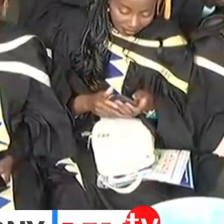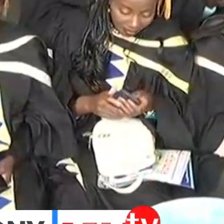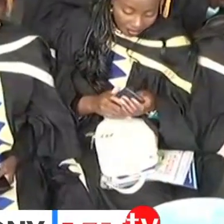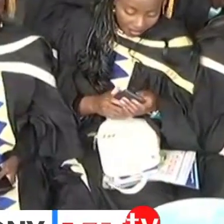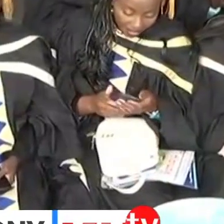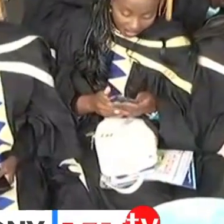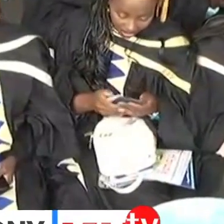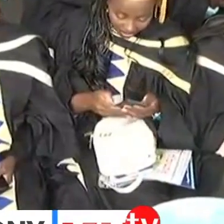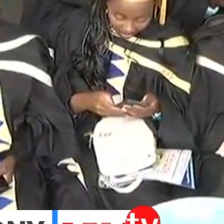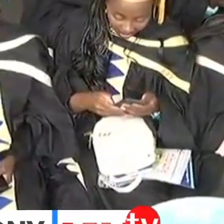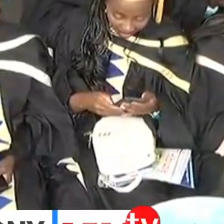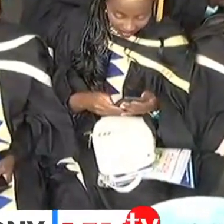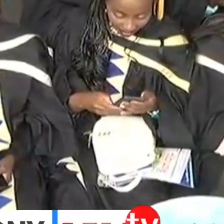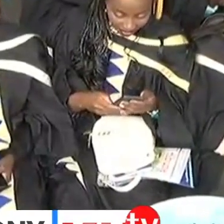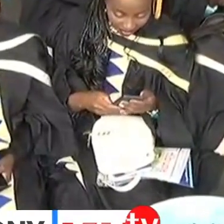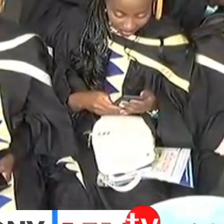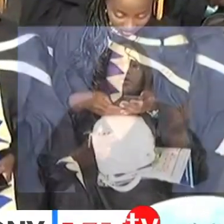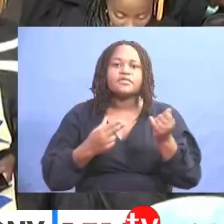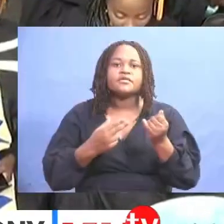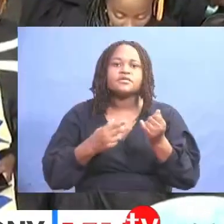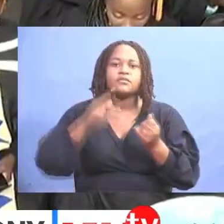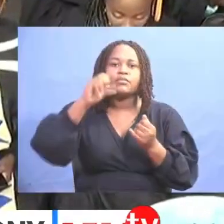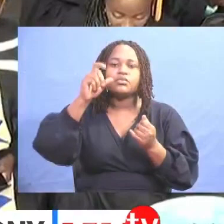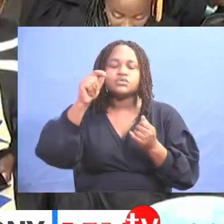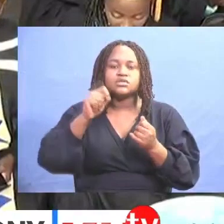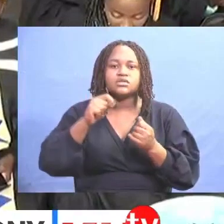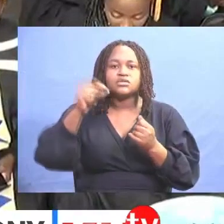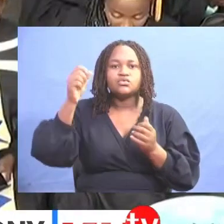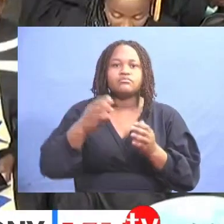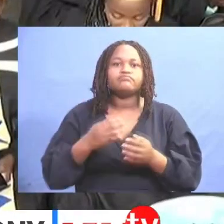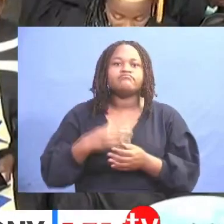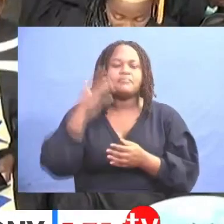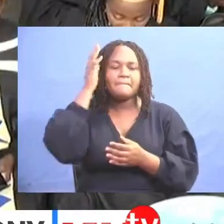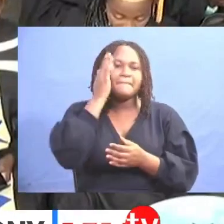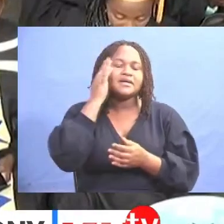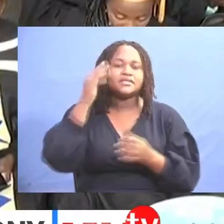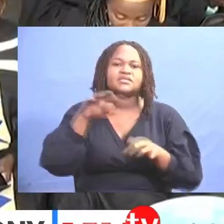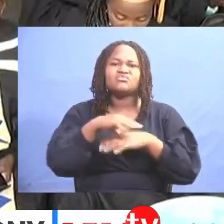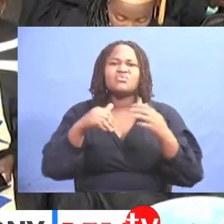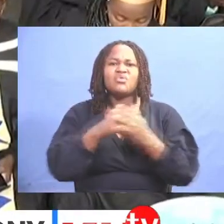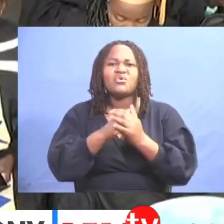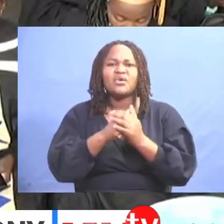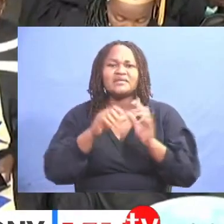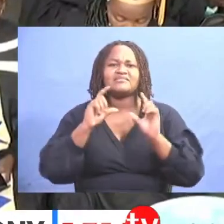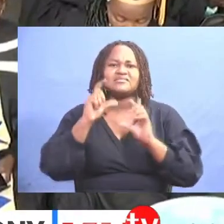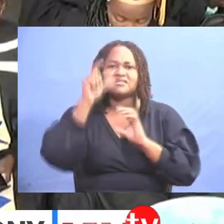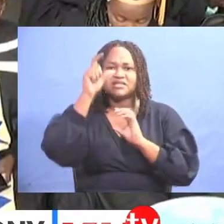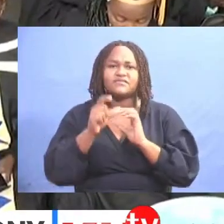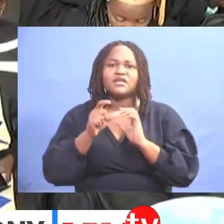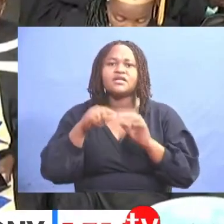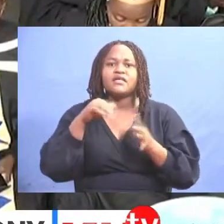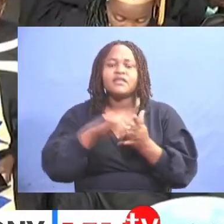students graduating, and this is from both postgraduate to PhD, master's, bachelor's degree, diplomas and